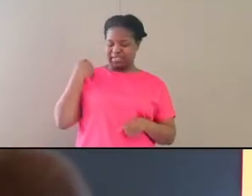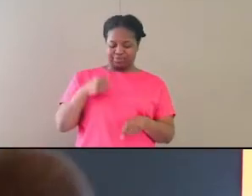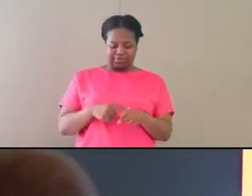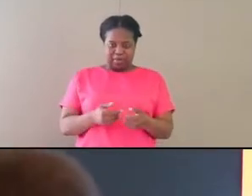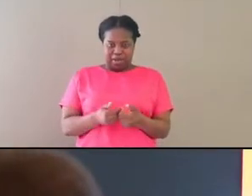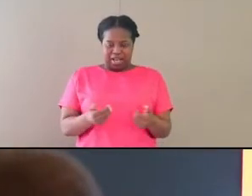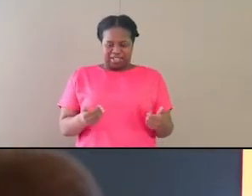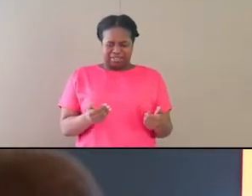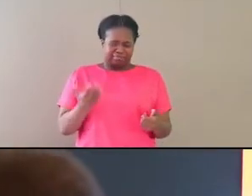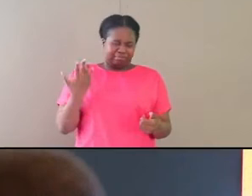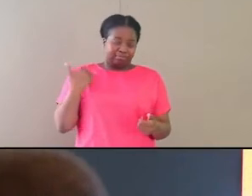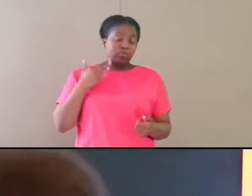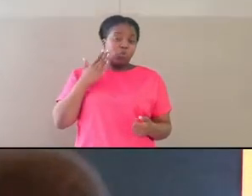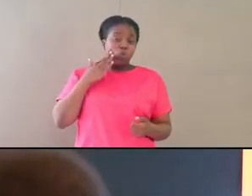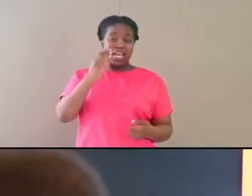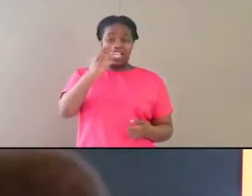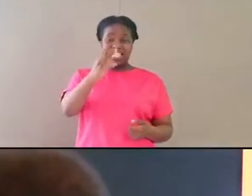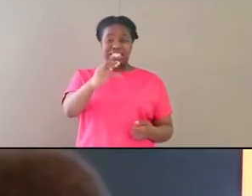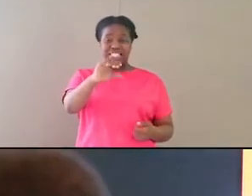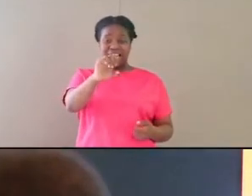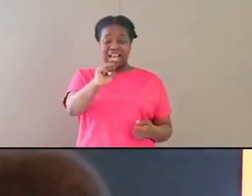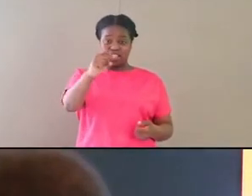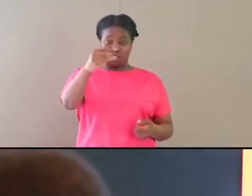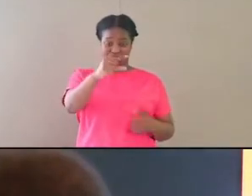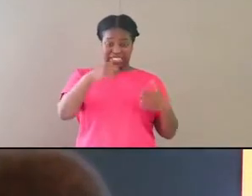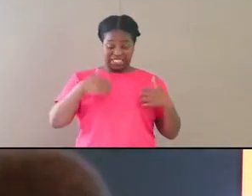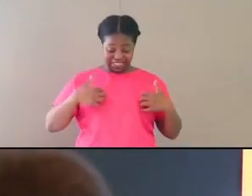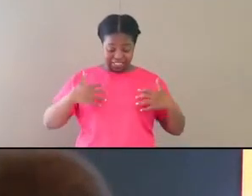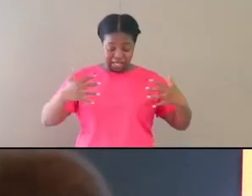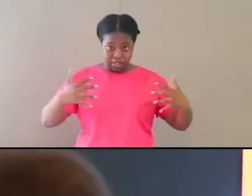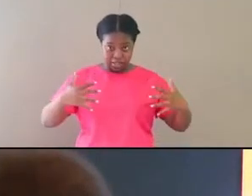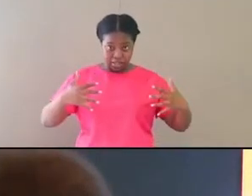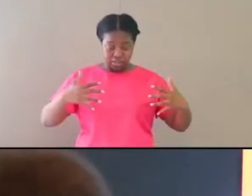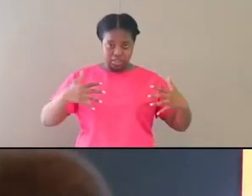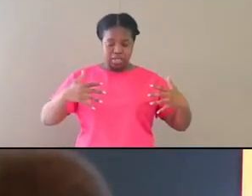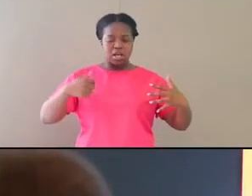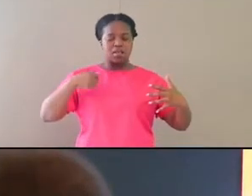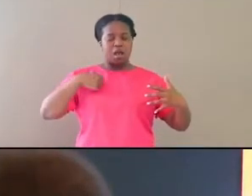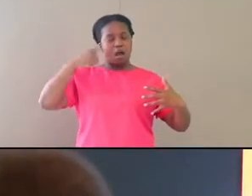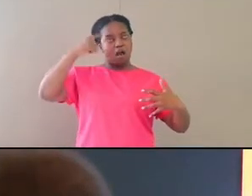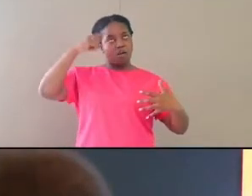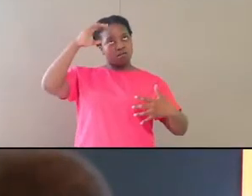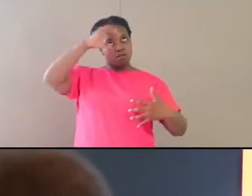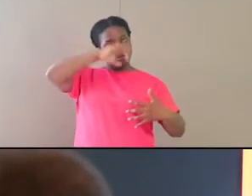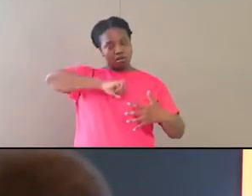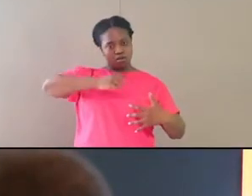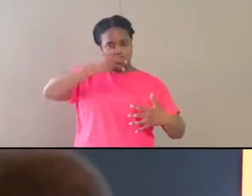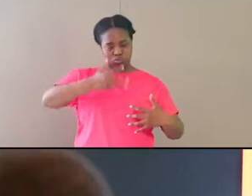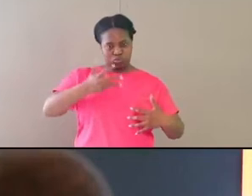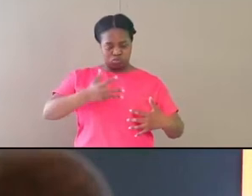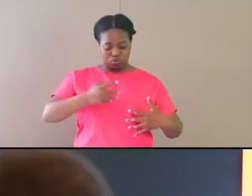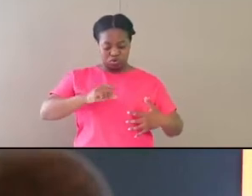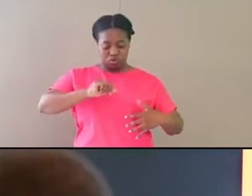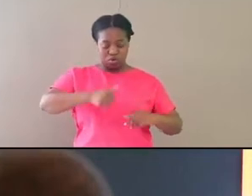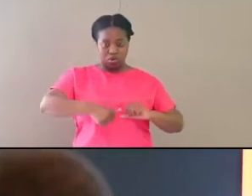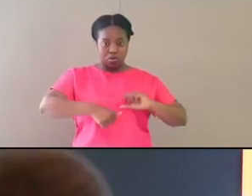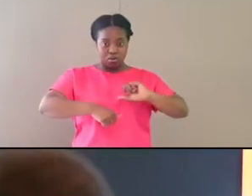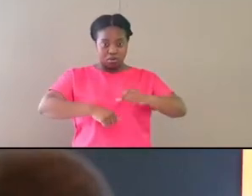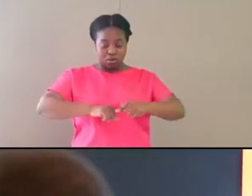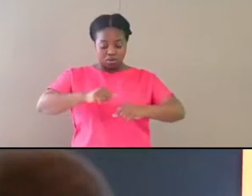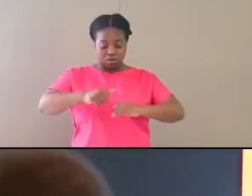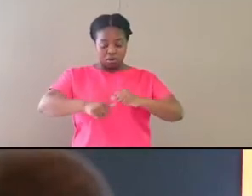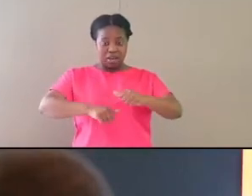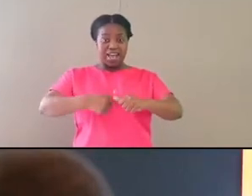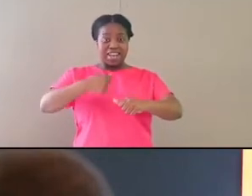starts from when the CSG was implemented, what the underlying assumptions were, how we've paid for those